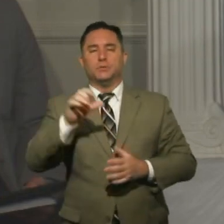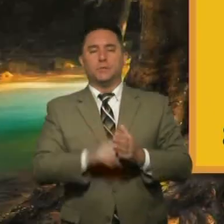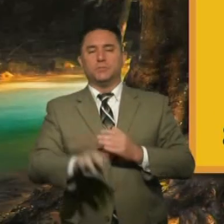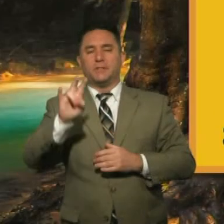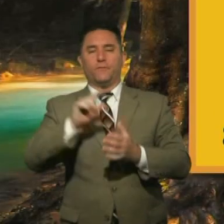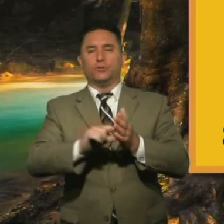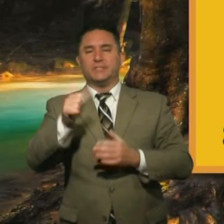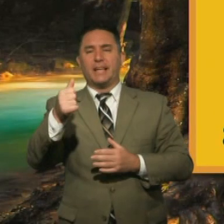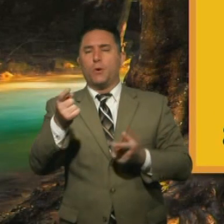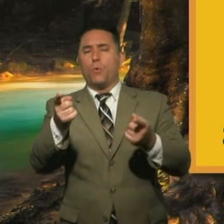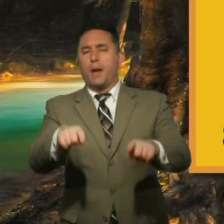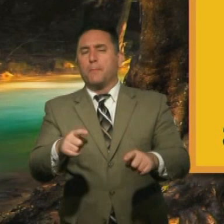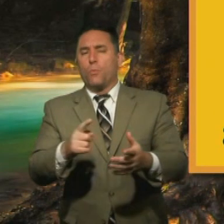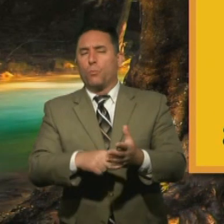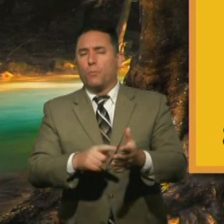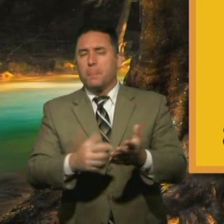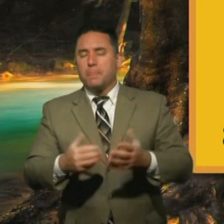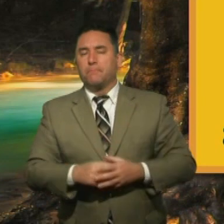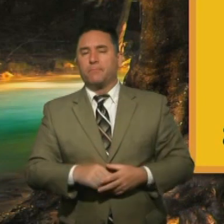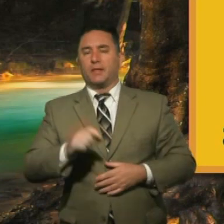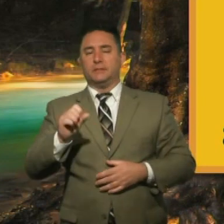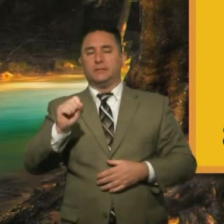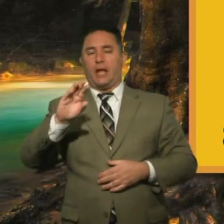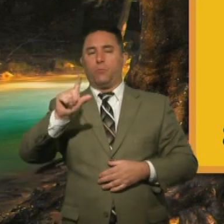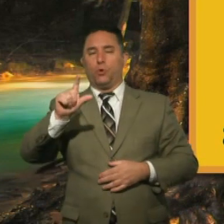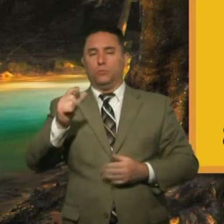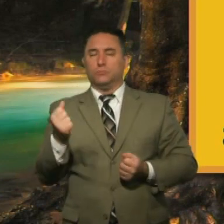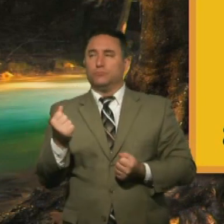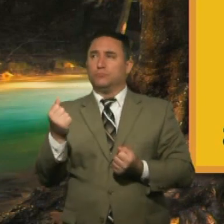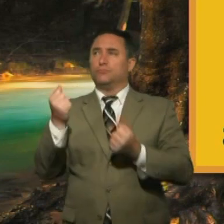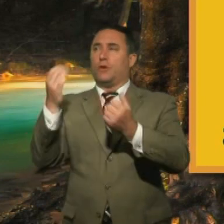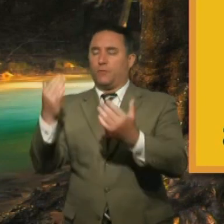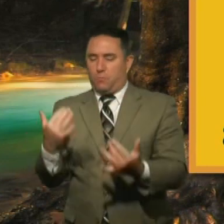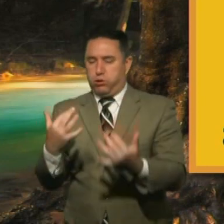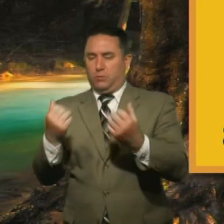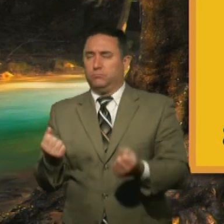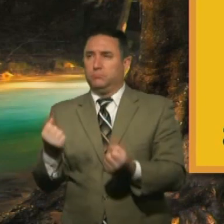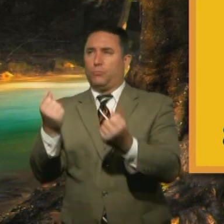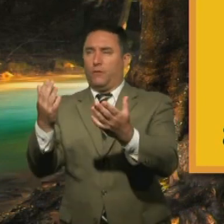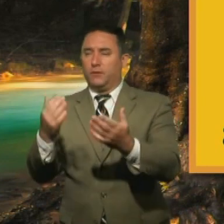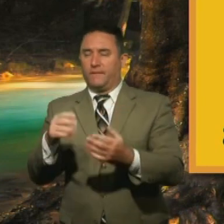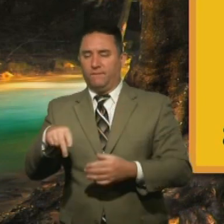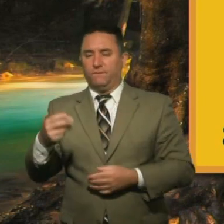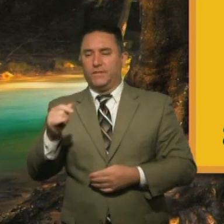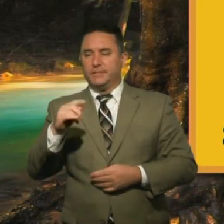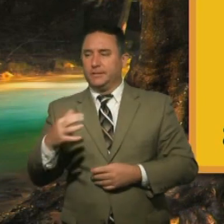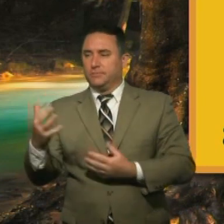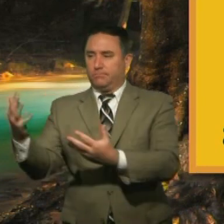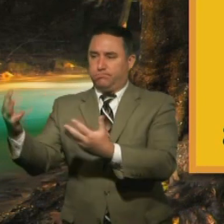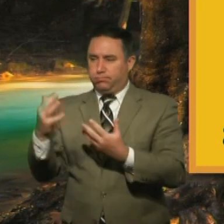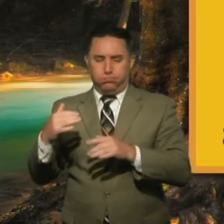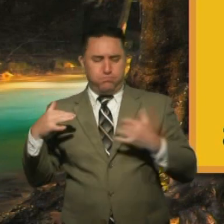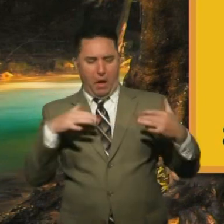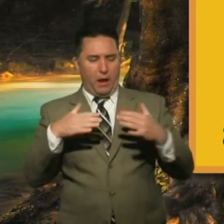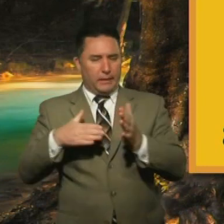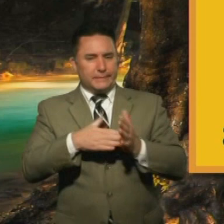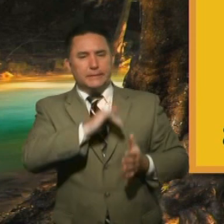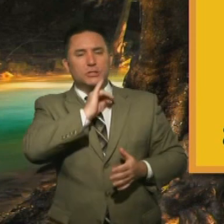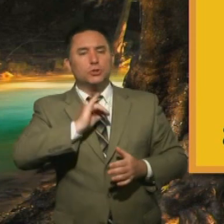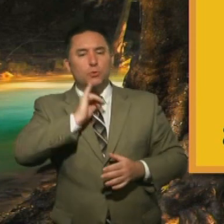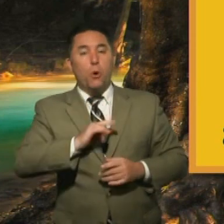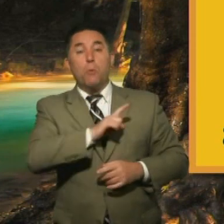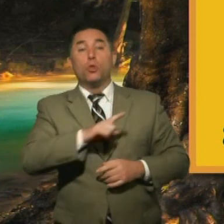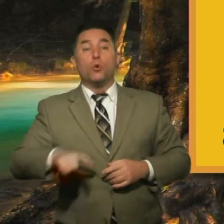verse 10, let's see what happens. As Samuel is offering up the burnt offering, the Philistines drew near to battle against Israel.